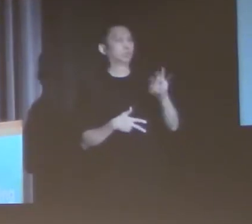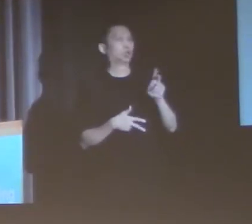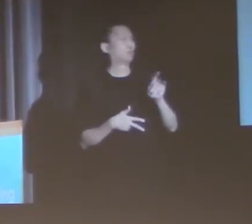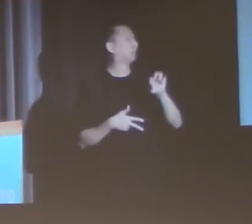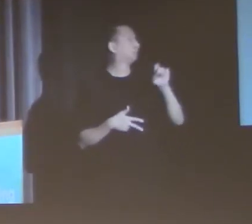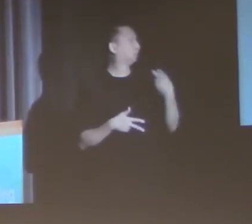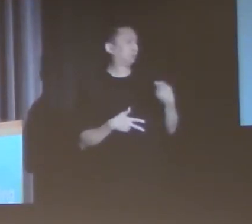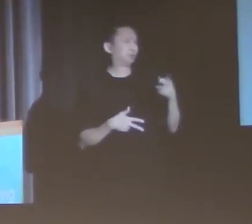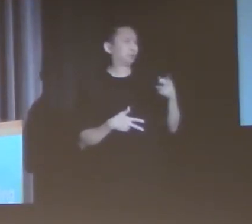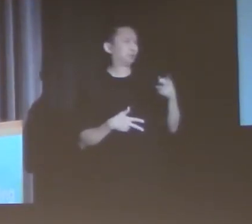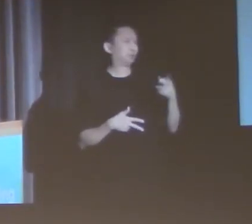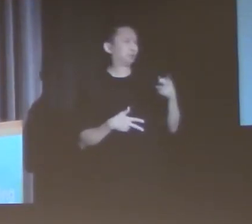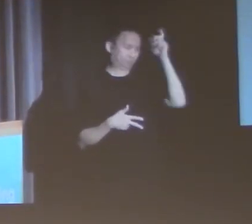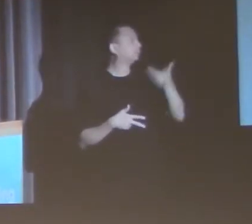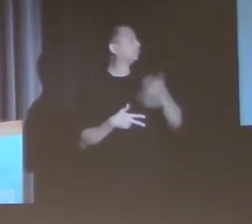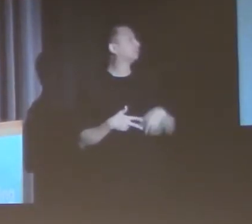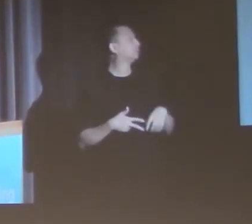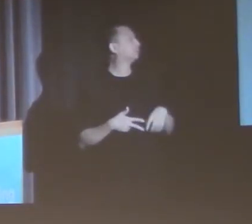filmmaker